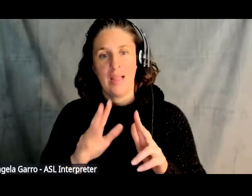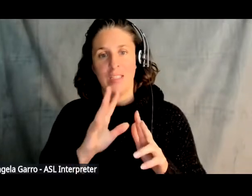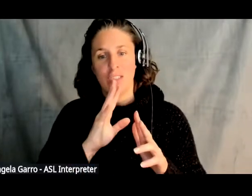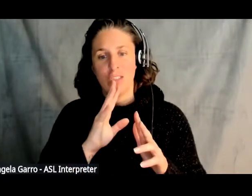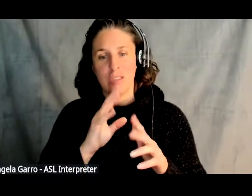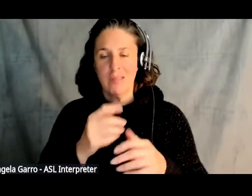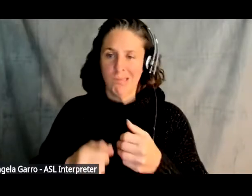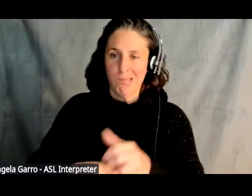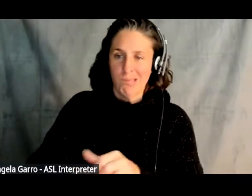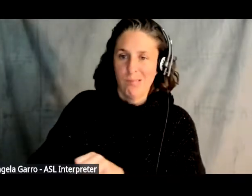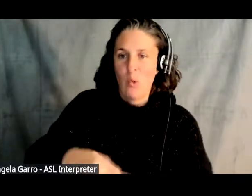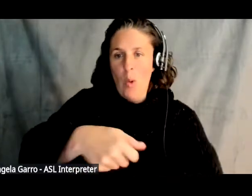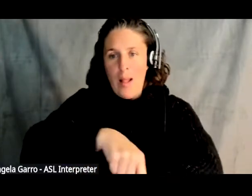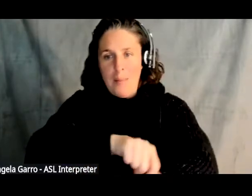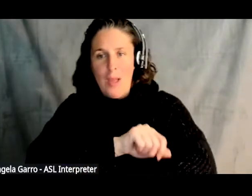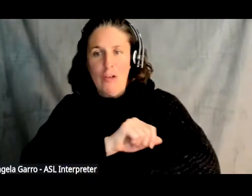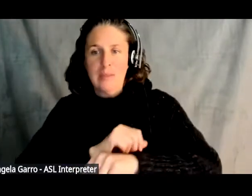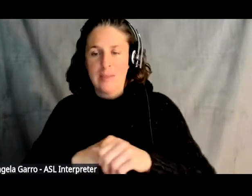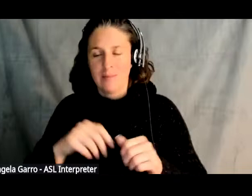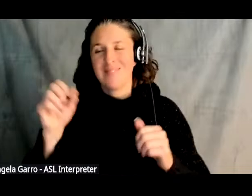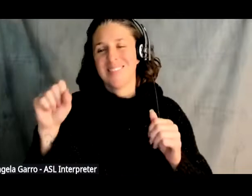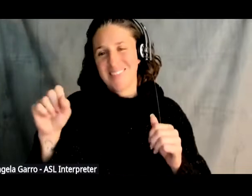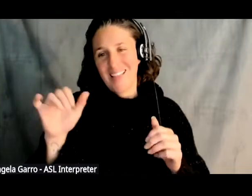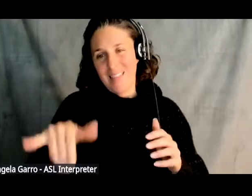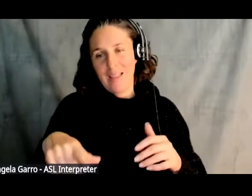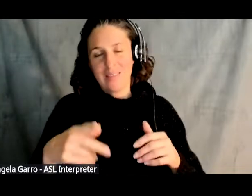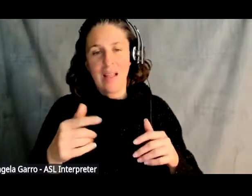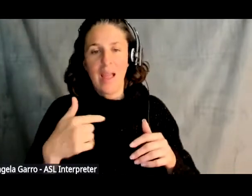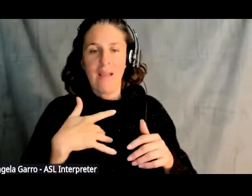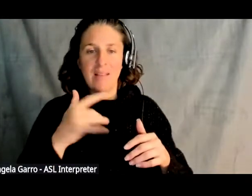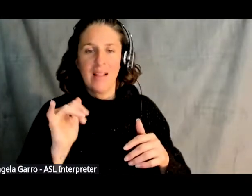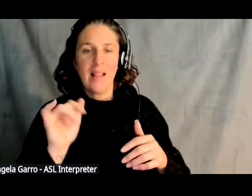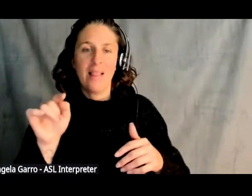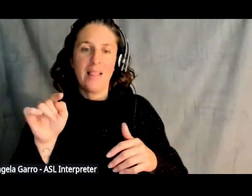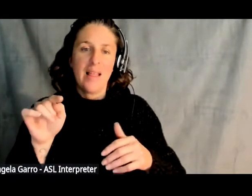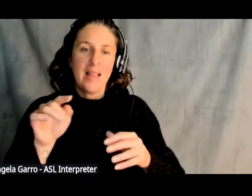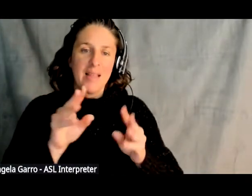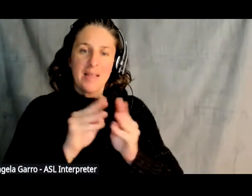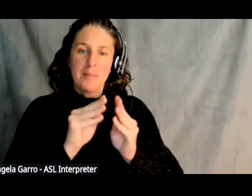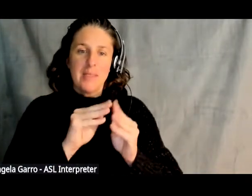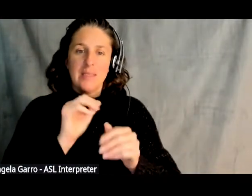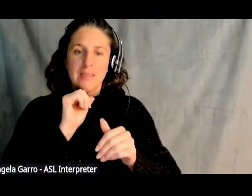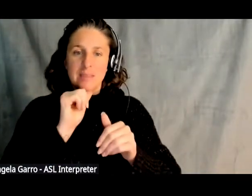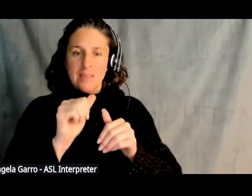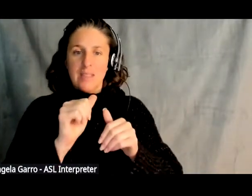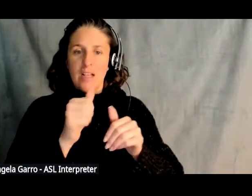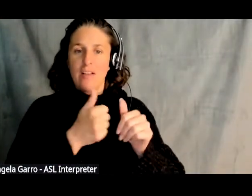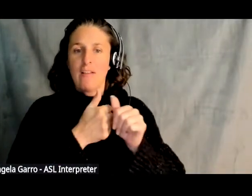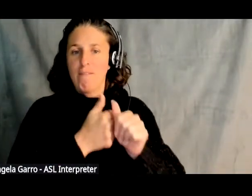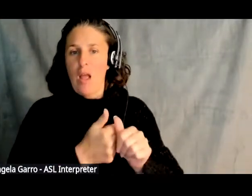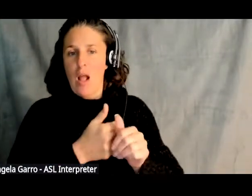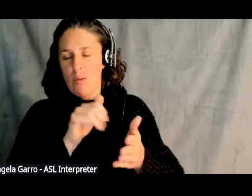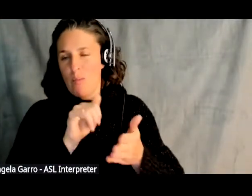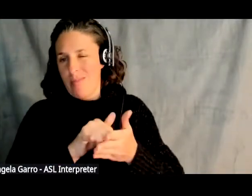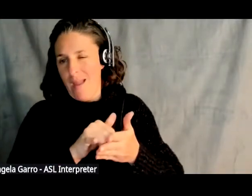sleeves. yeah. And so I Yeah. feel like that meeting doesn't follow that framework.